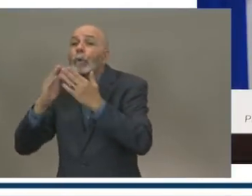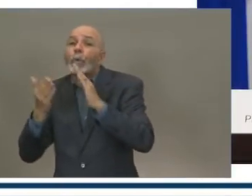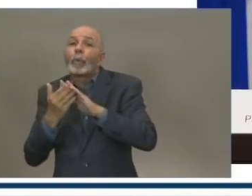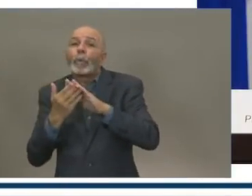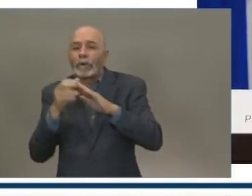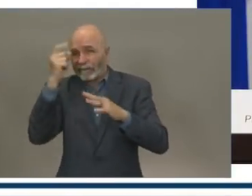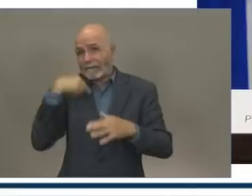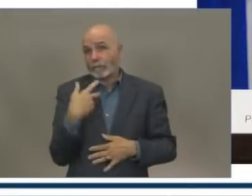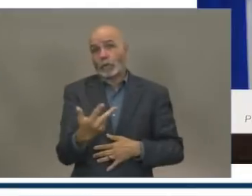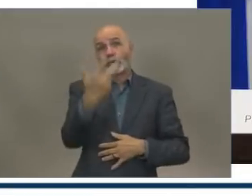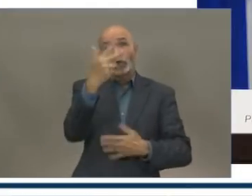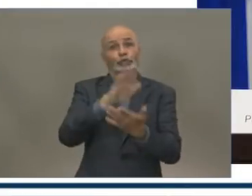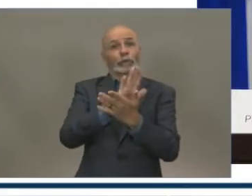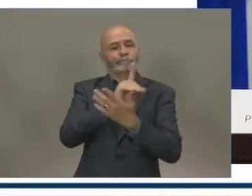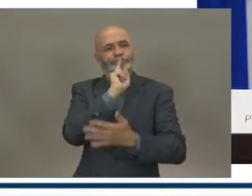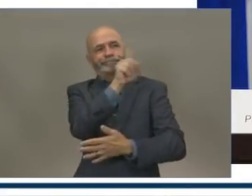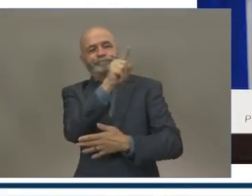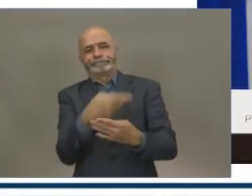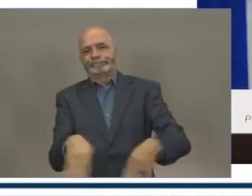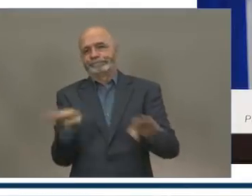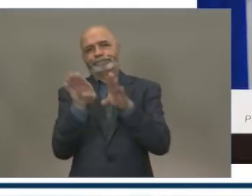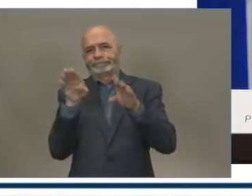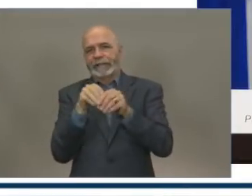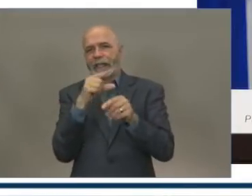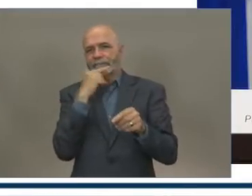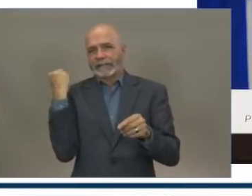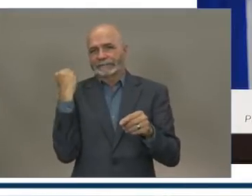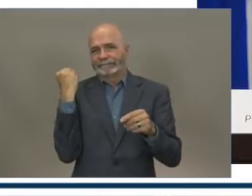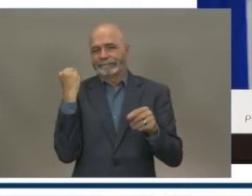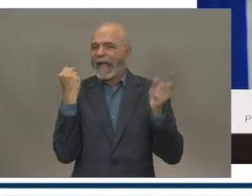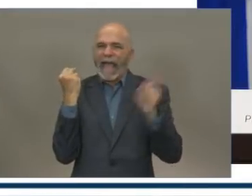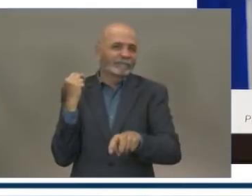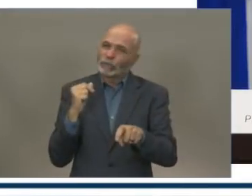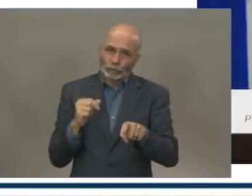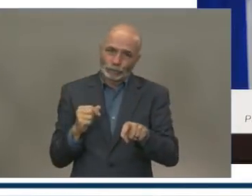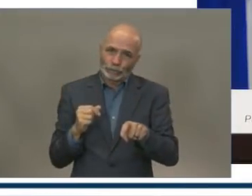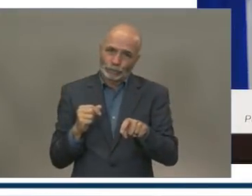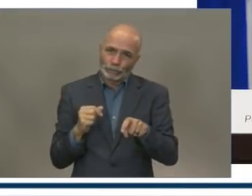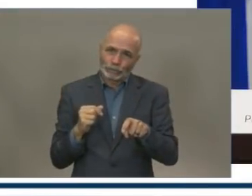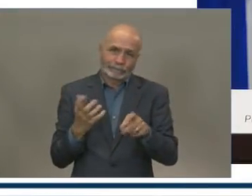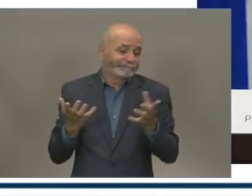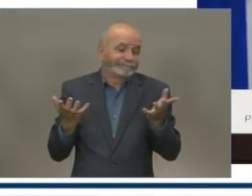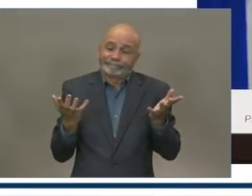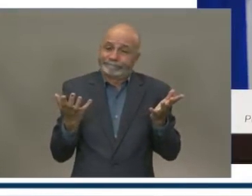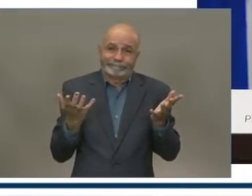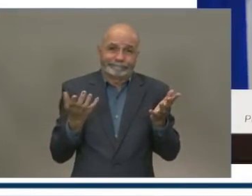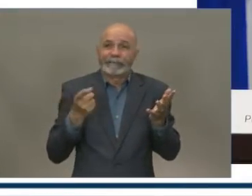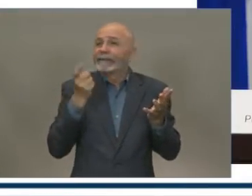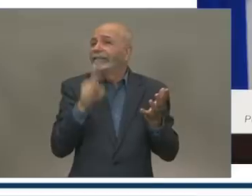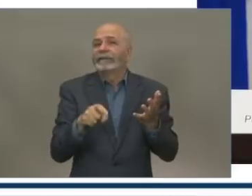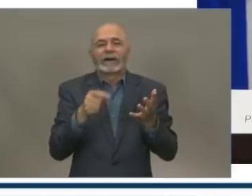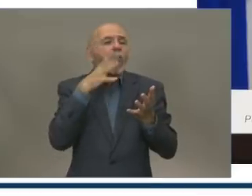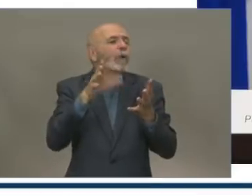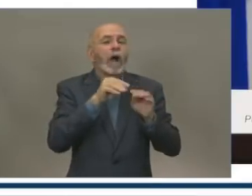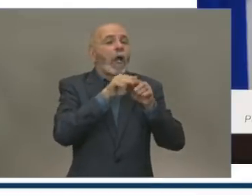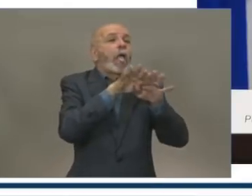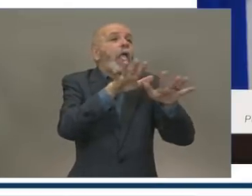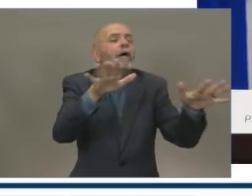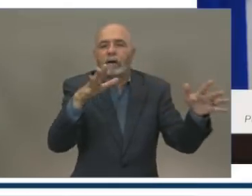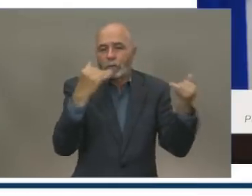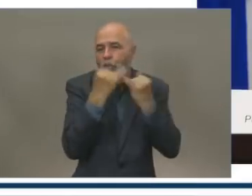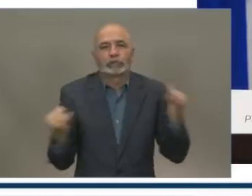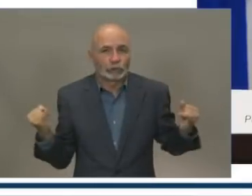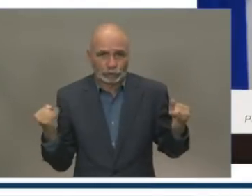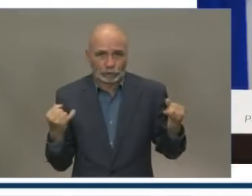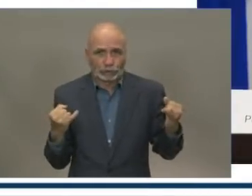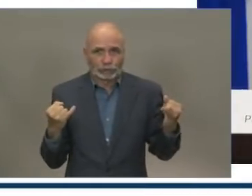in the Halifax Regional Municipality, and we've taken those steps to avoid further spread. Because it's really